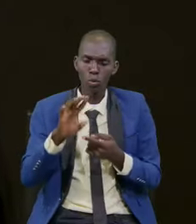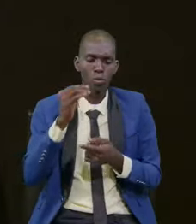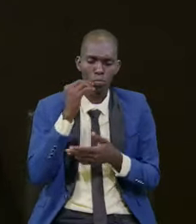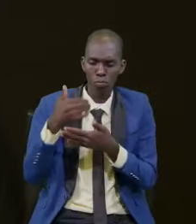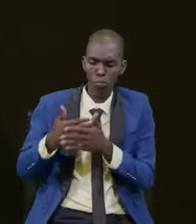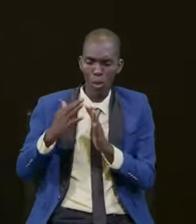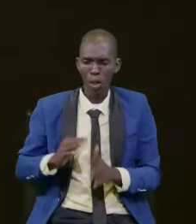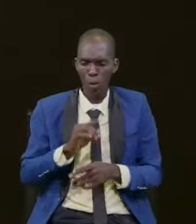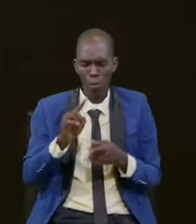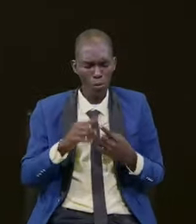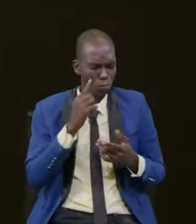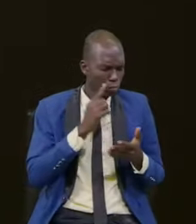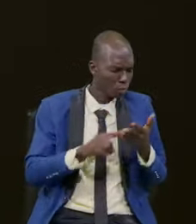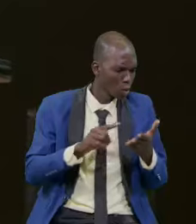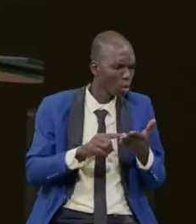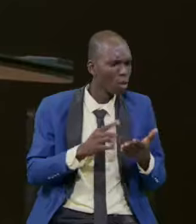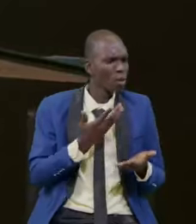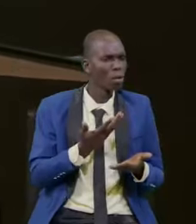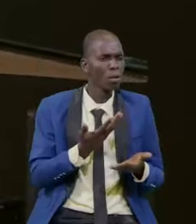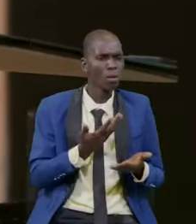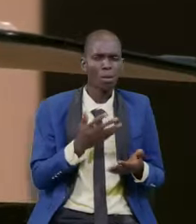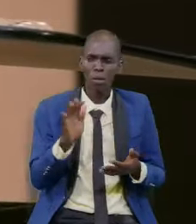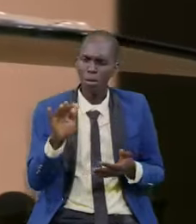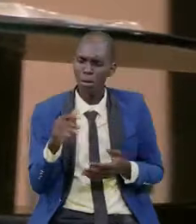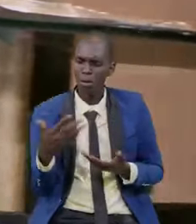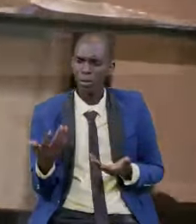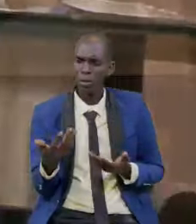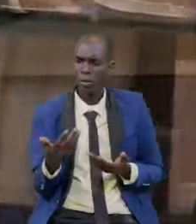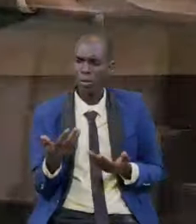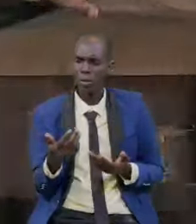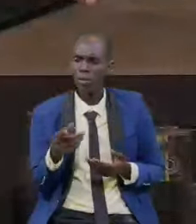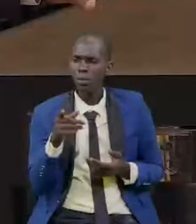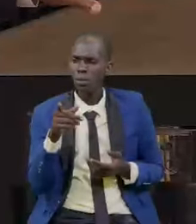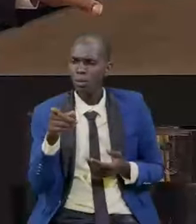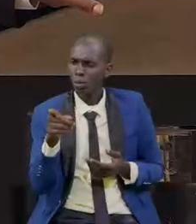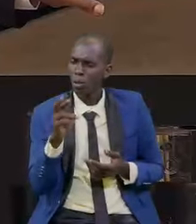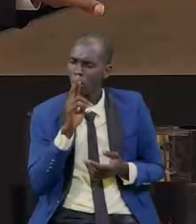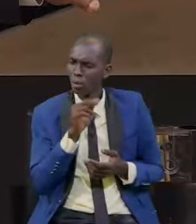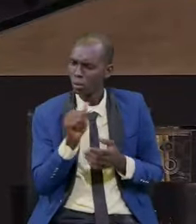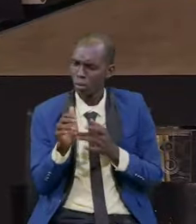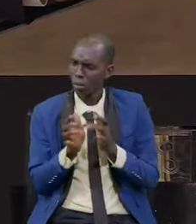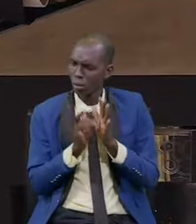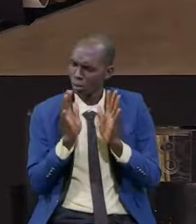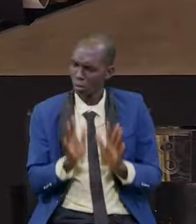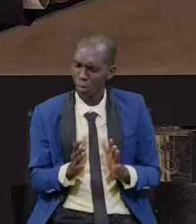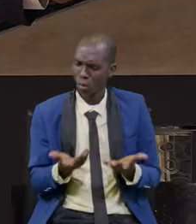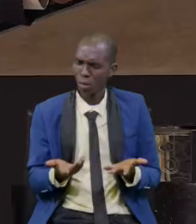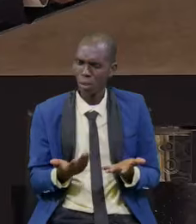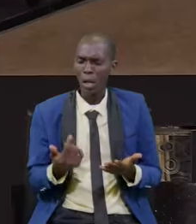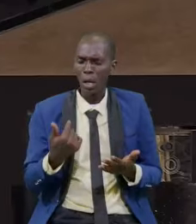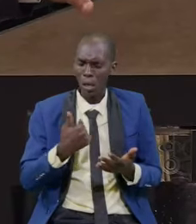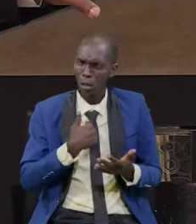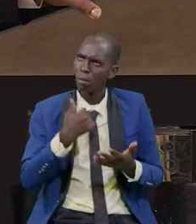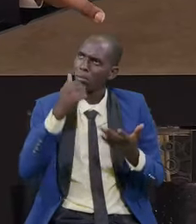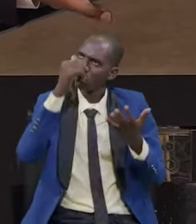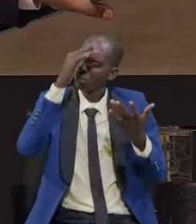up later, my friend, you said you're a believer and I took you at